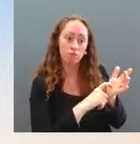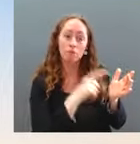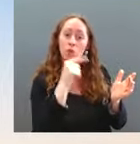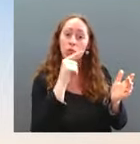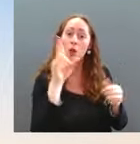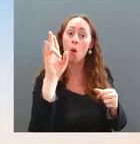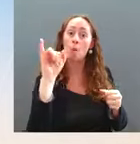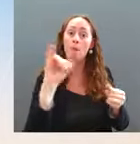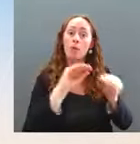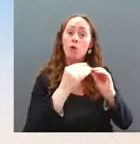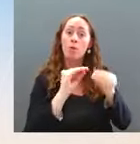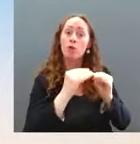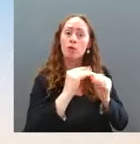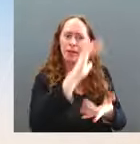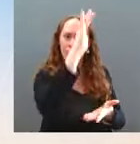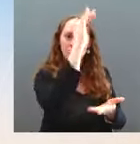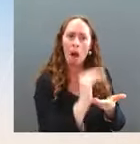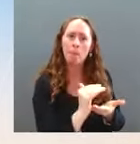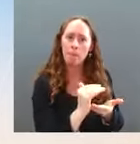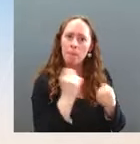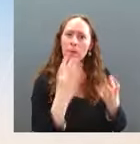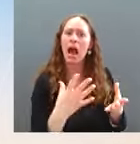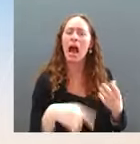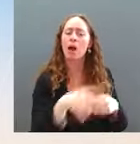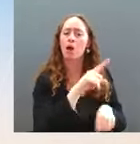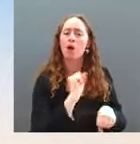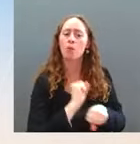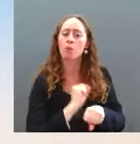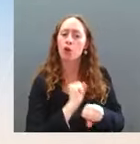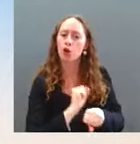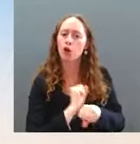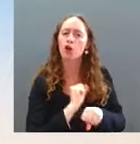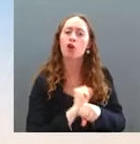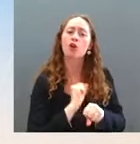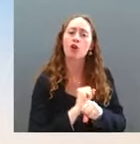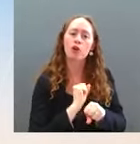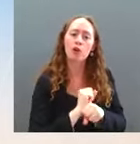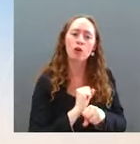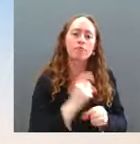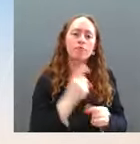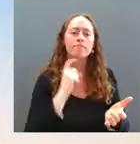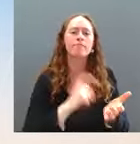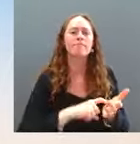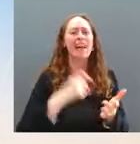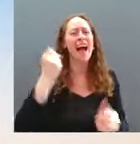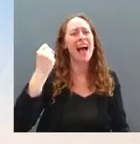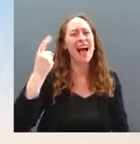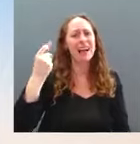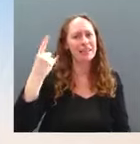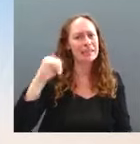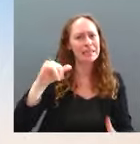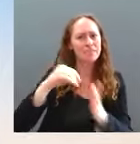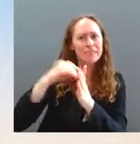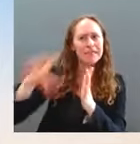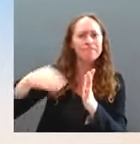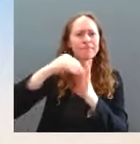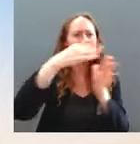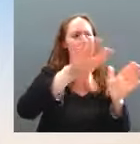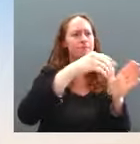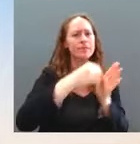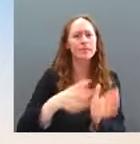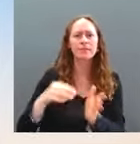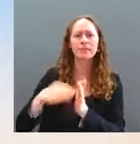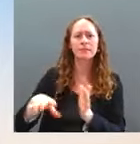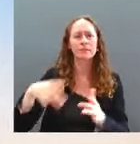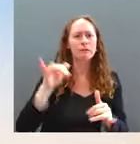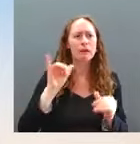costs are continuing to impact people across the country, including students who have or former students who have student loan